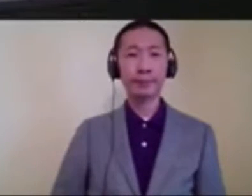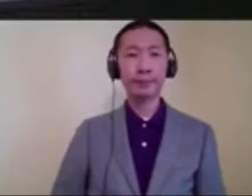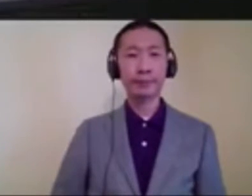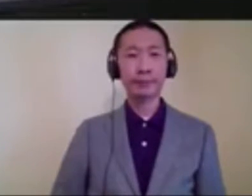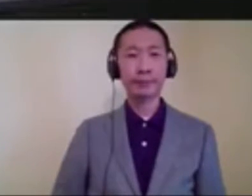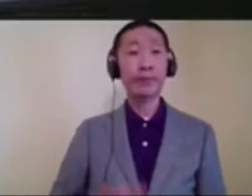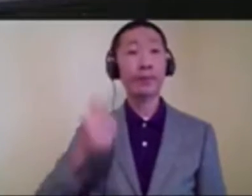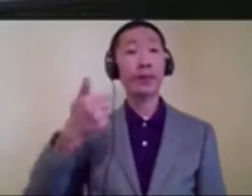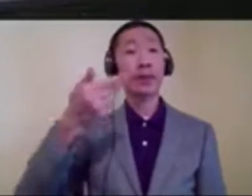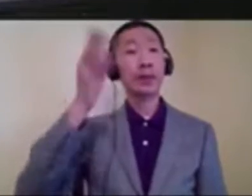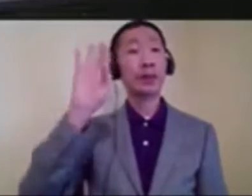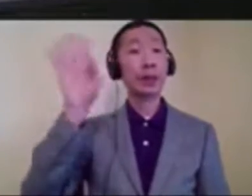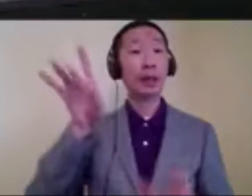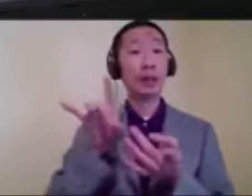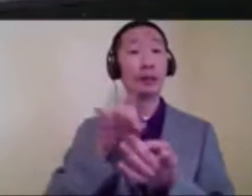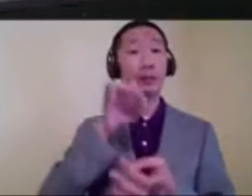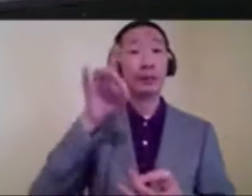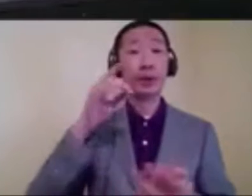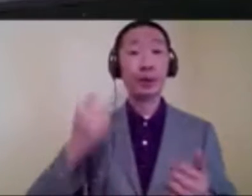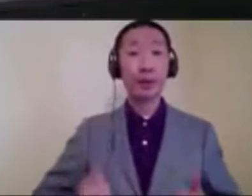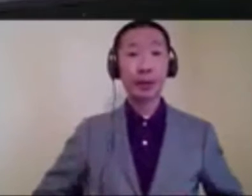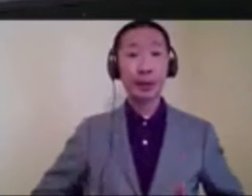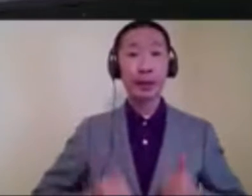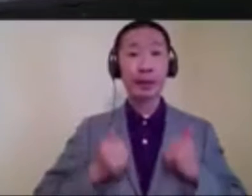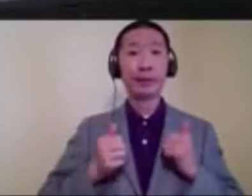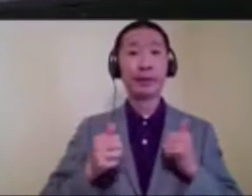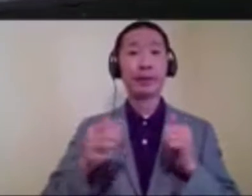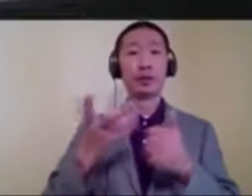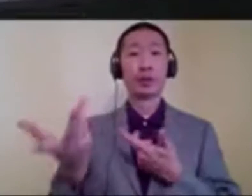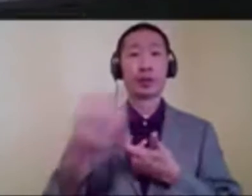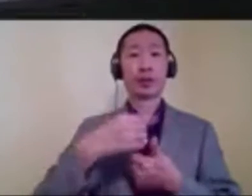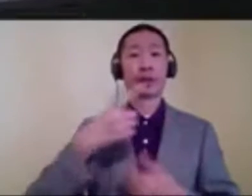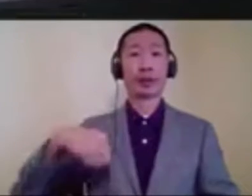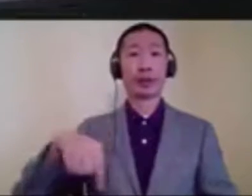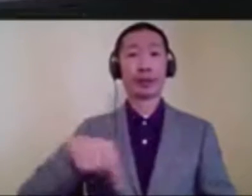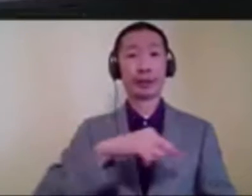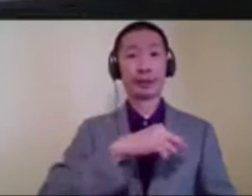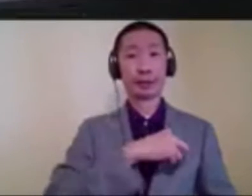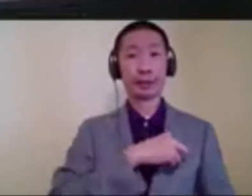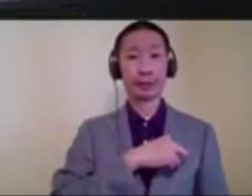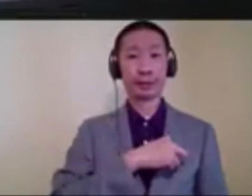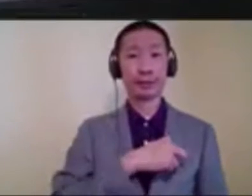God's Spirit lives within us,